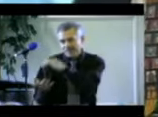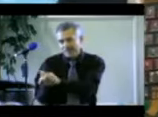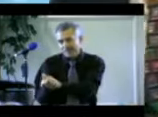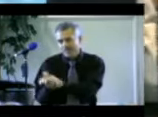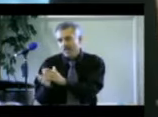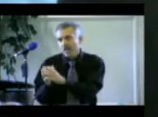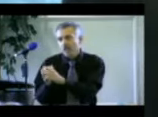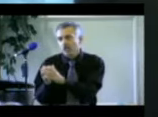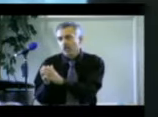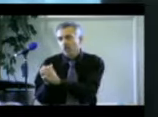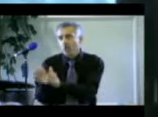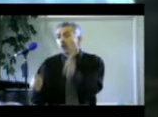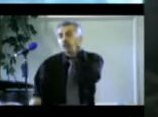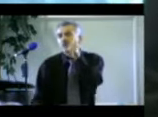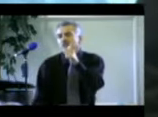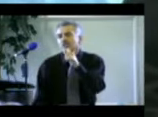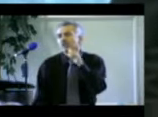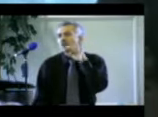the daughters.